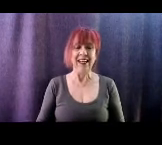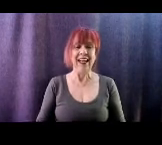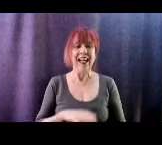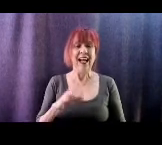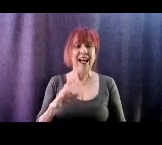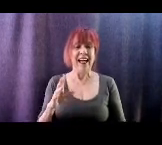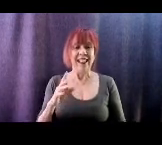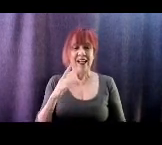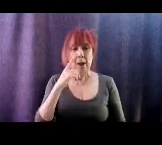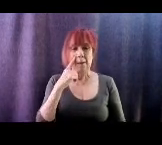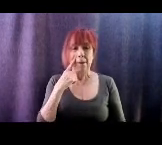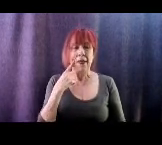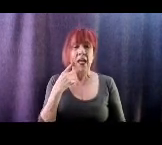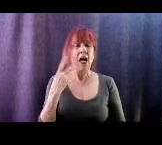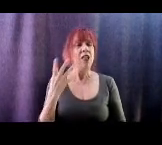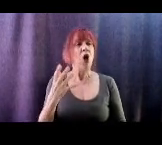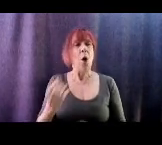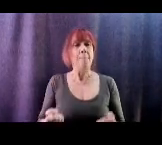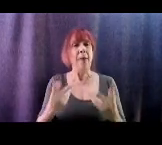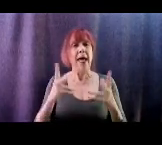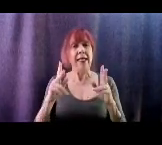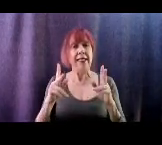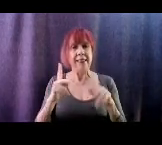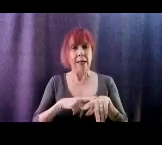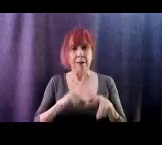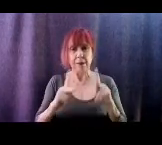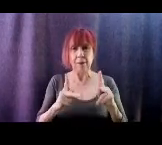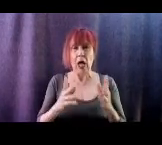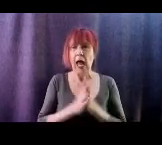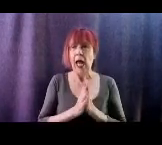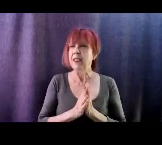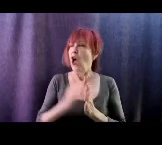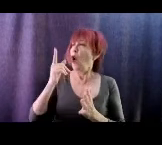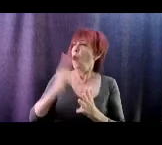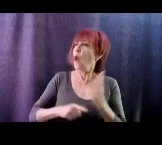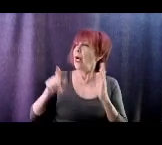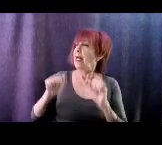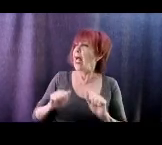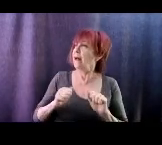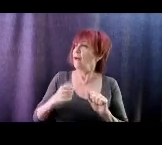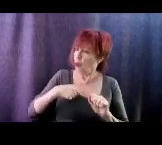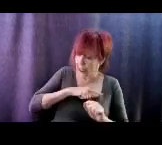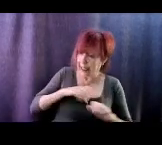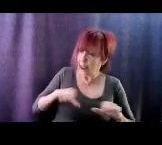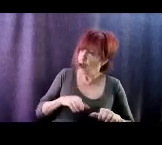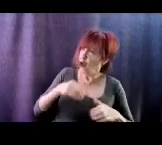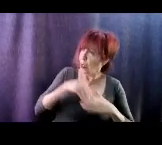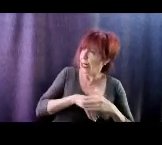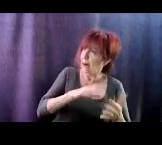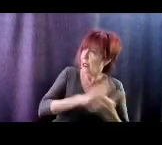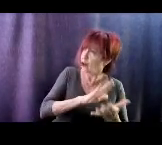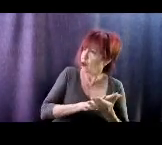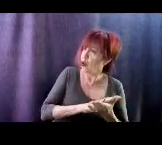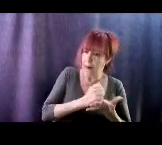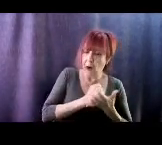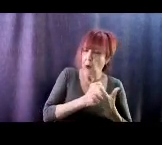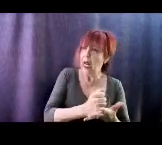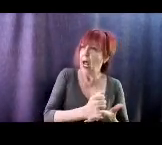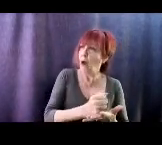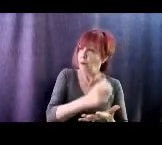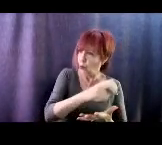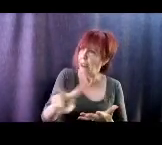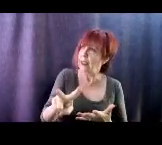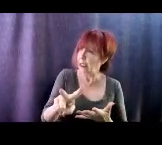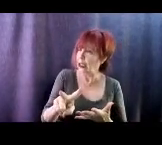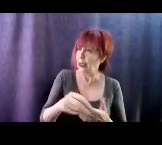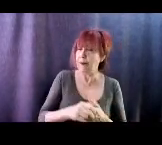we are asked, what can we do in the school? What kind of activities can we have that are related to transition and learning job skills? Well,